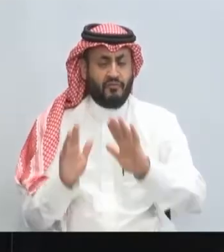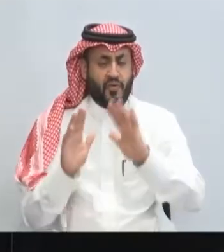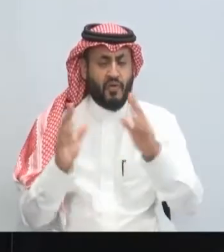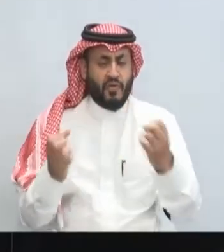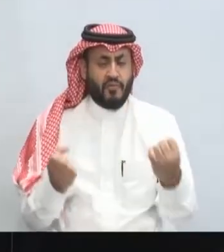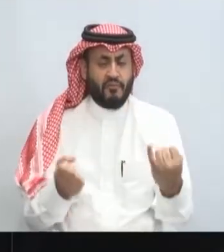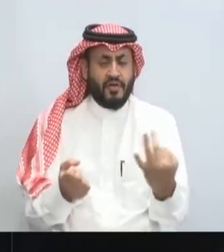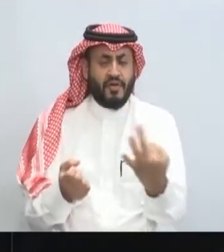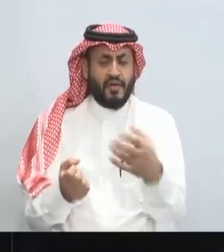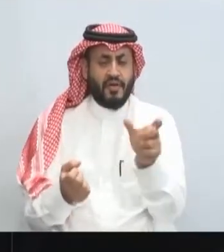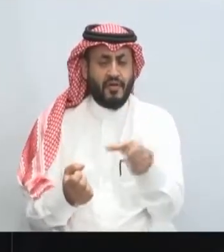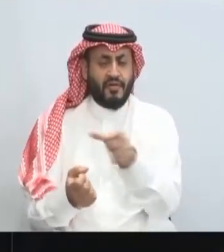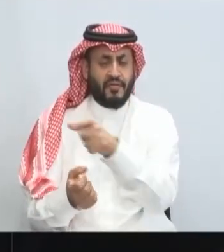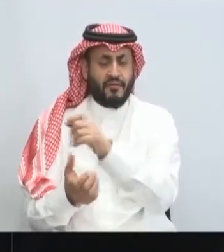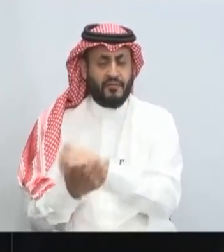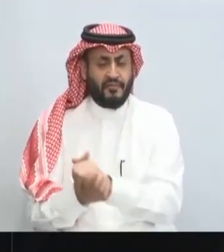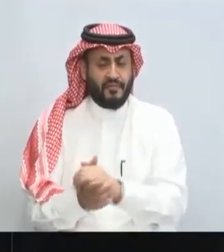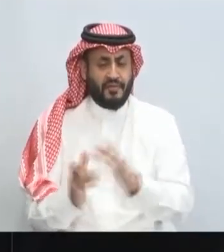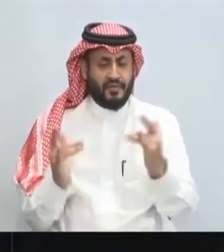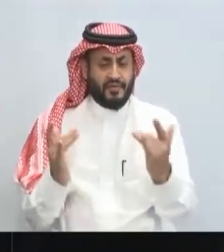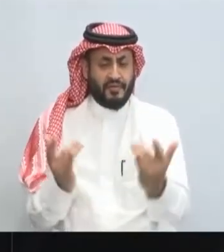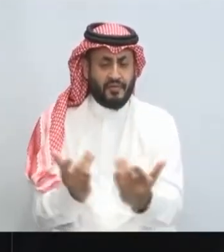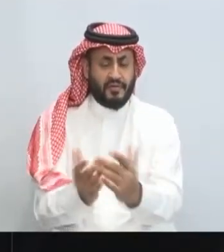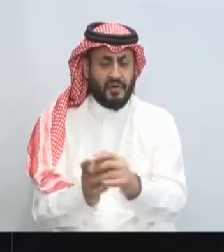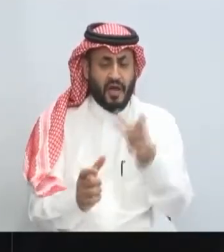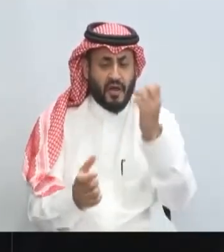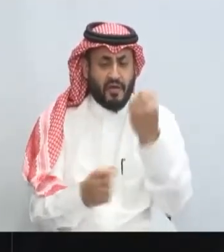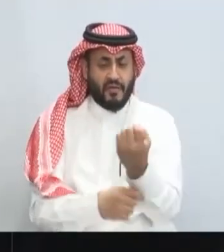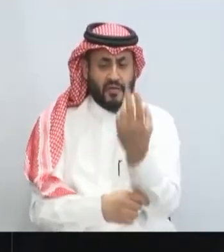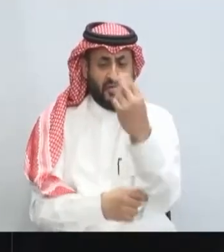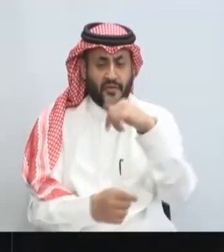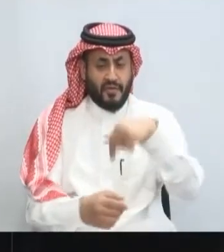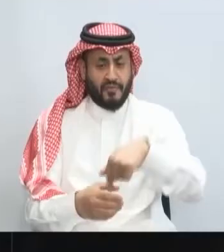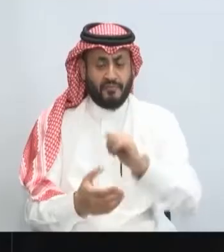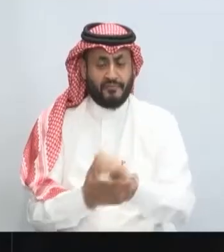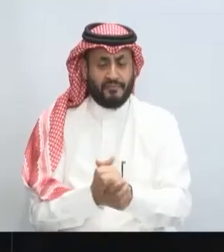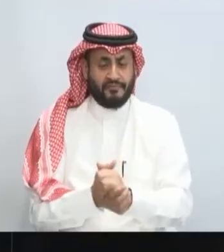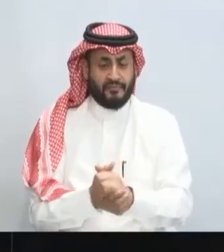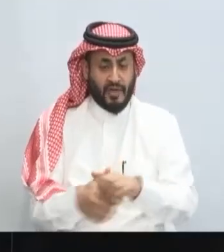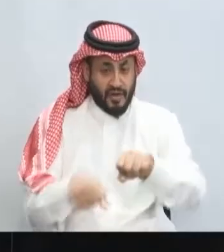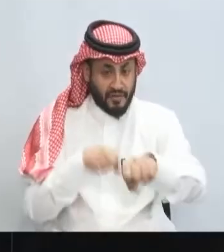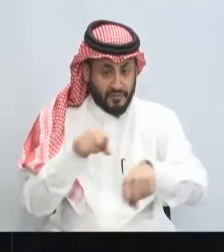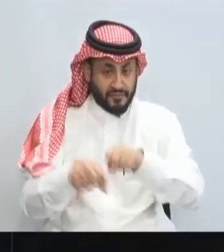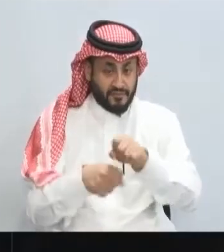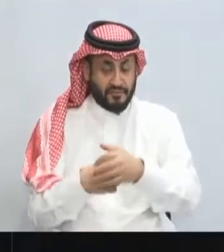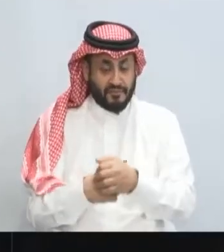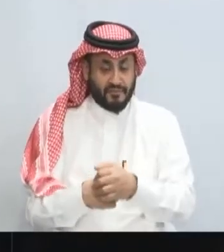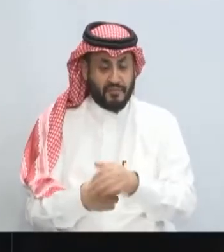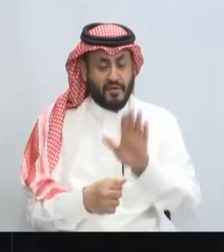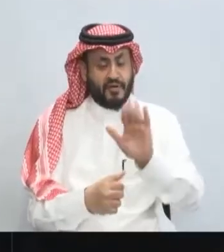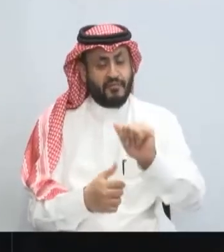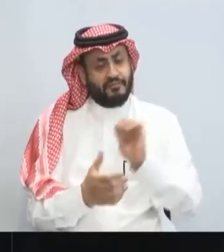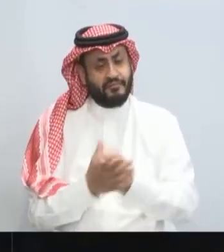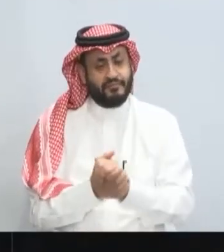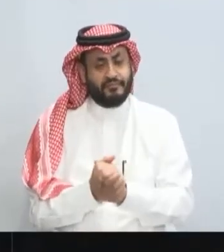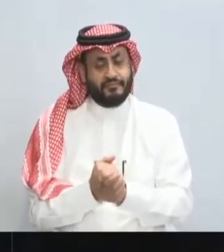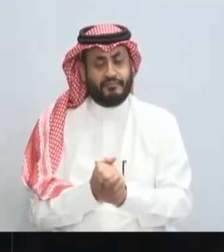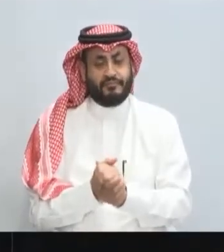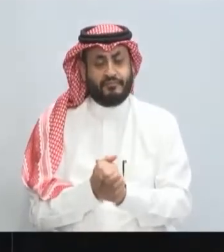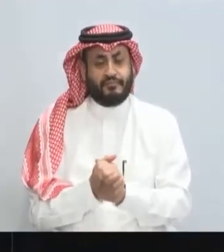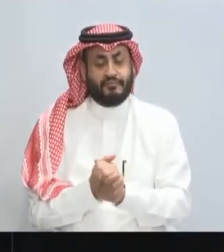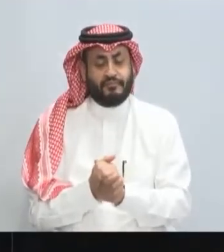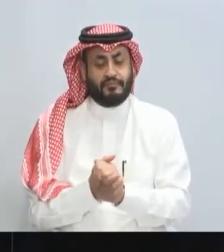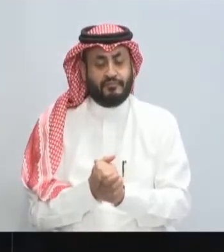of friends. And we said that, are they cycling? They are not